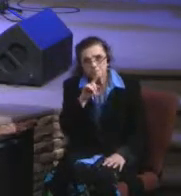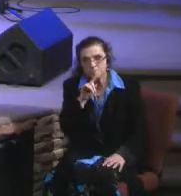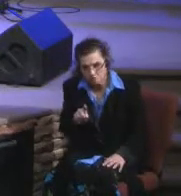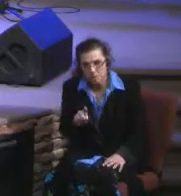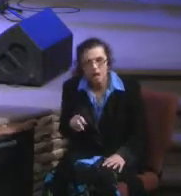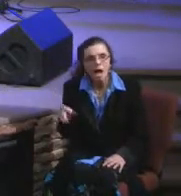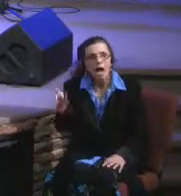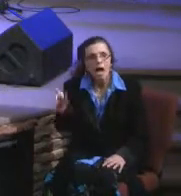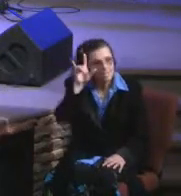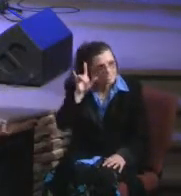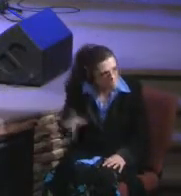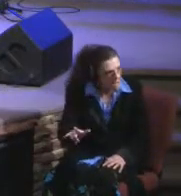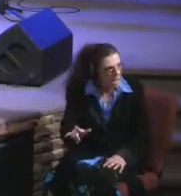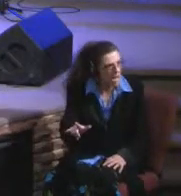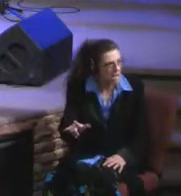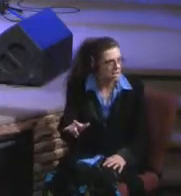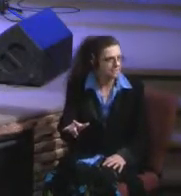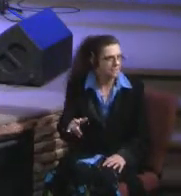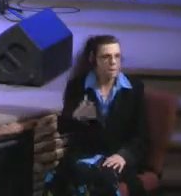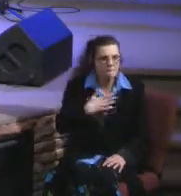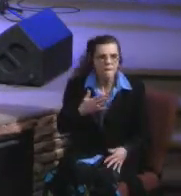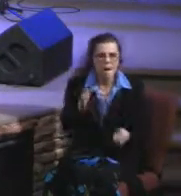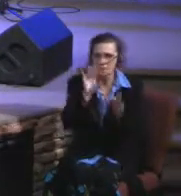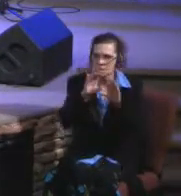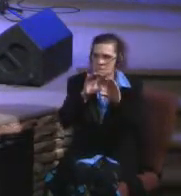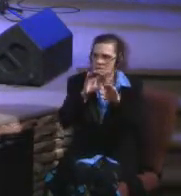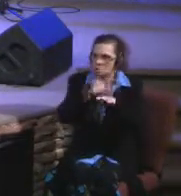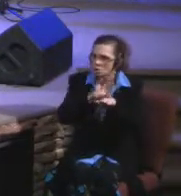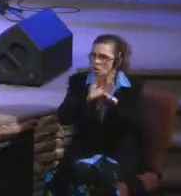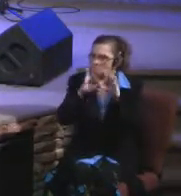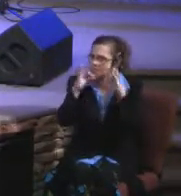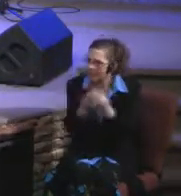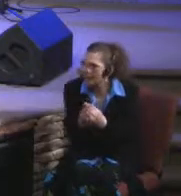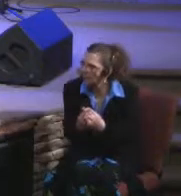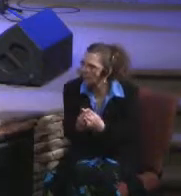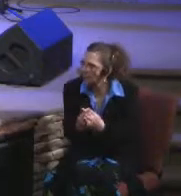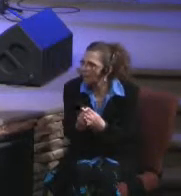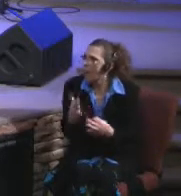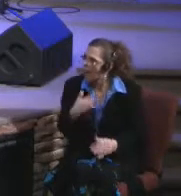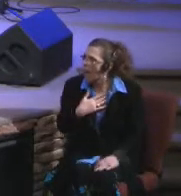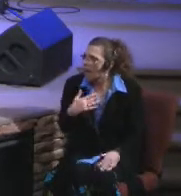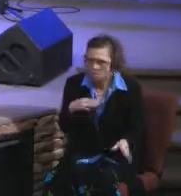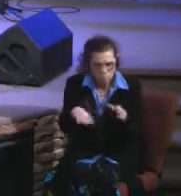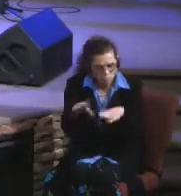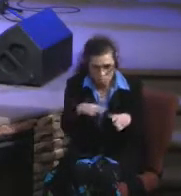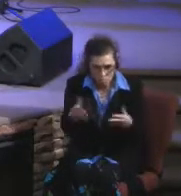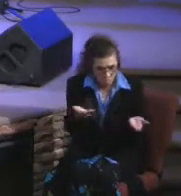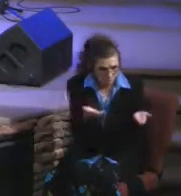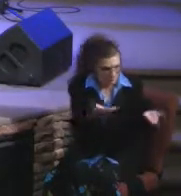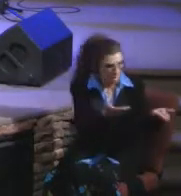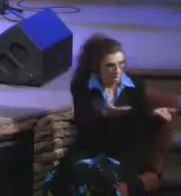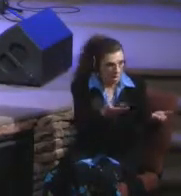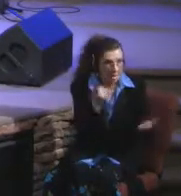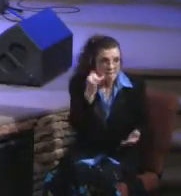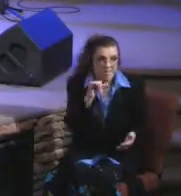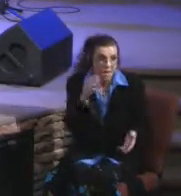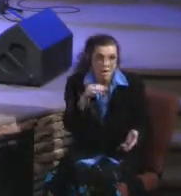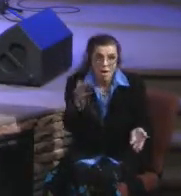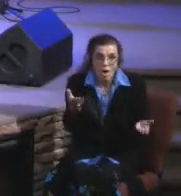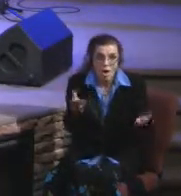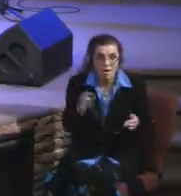that I really love my church family. And I know I will do something, if I haven't already, just as Pastor Mike has